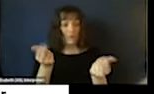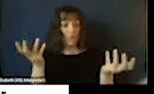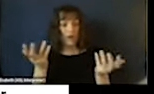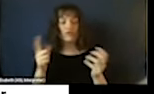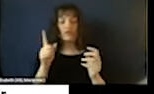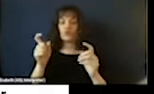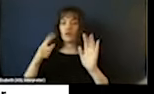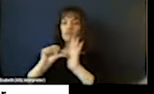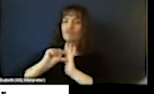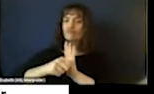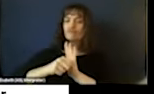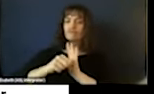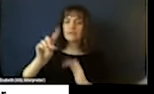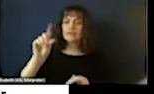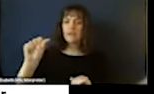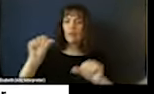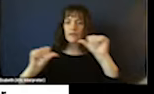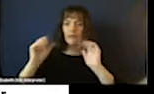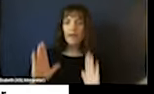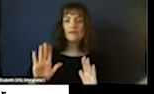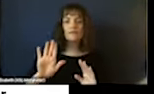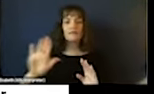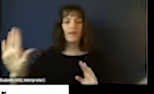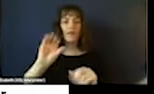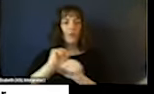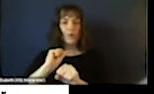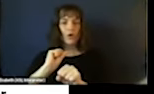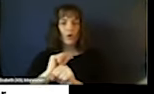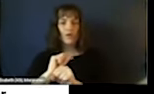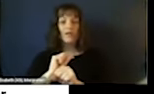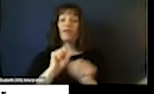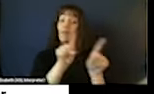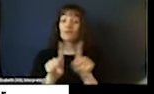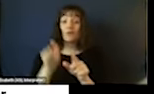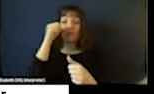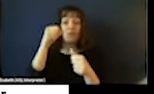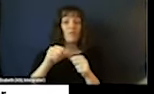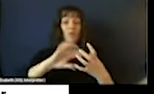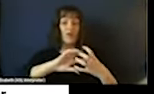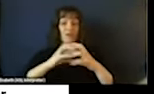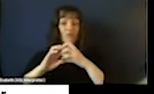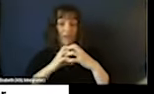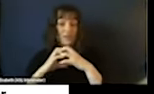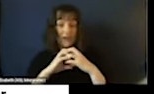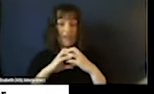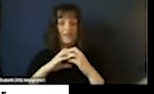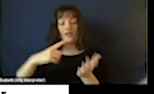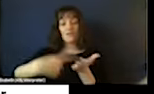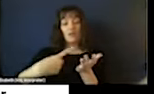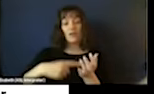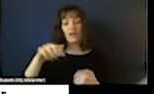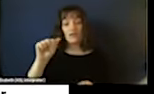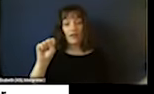scientists and their work. And this is also a great time to recognize intersectionality and talk about astronomers or scientists from